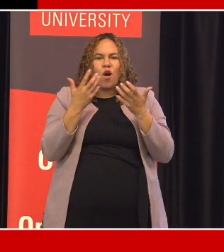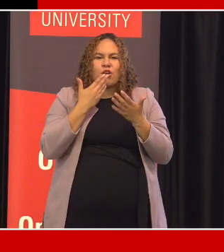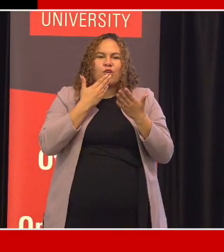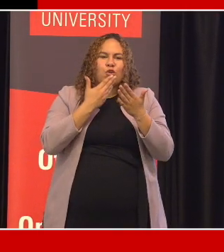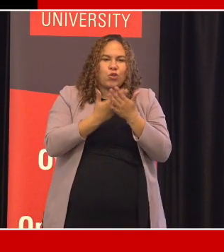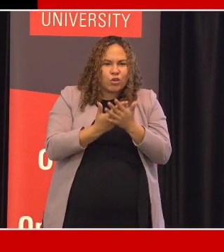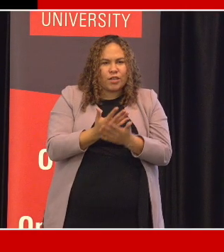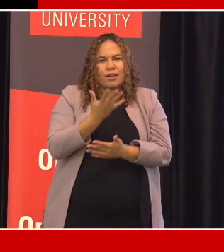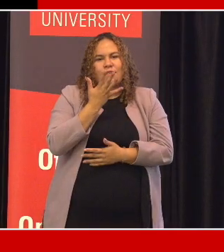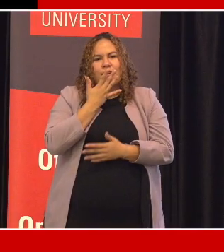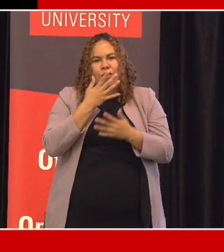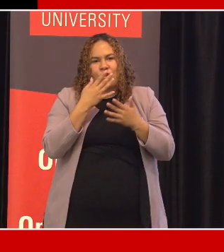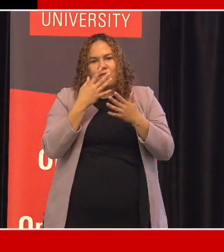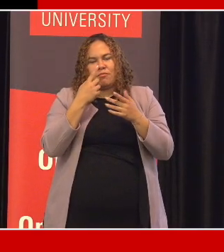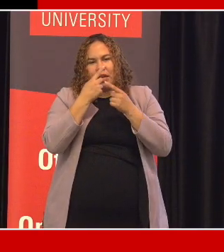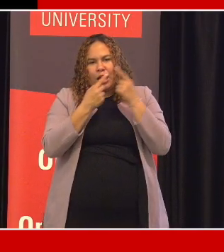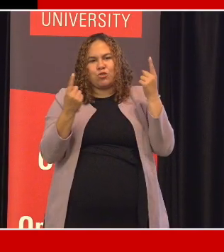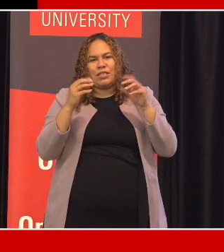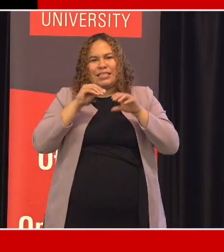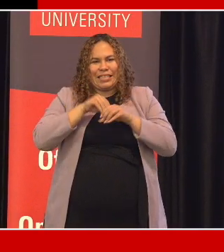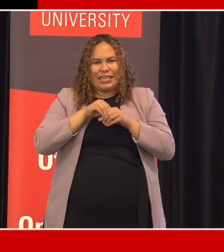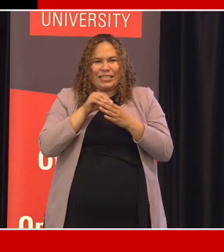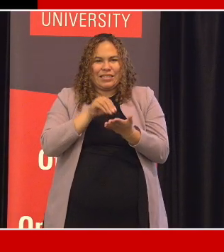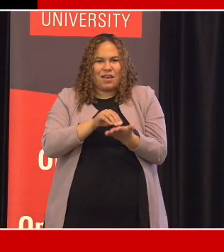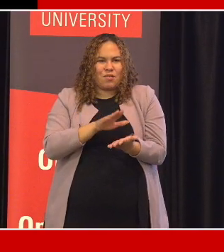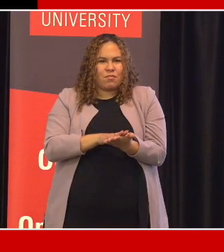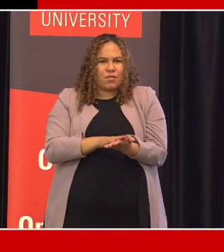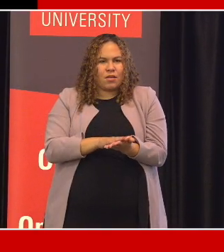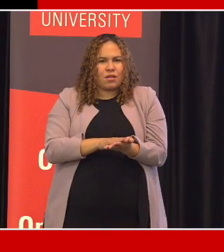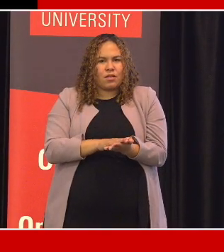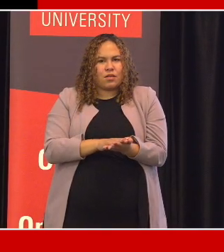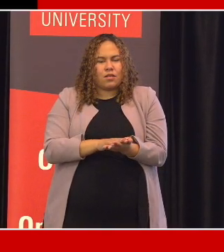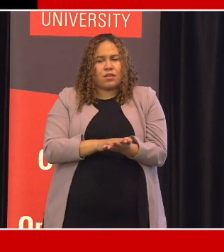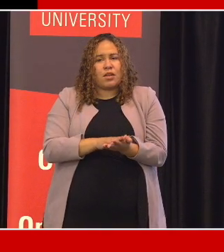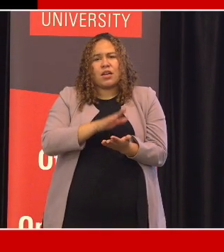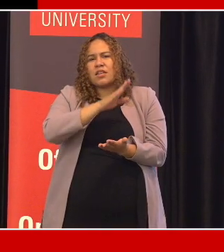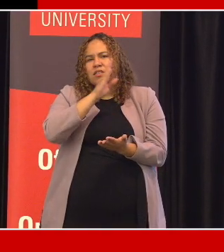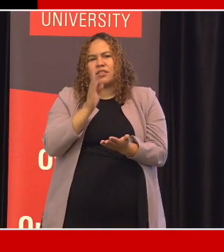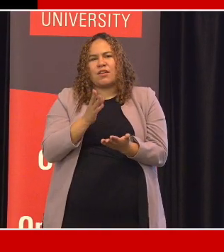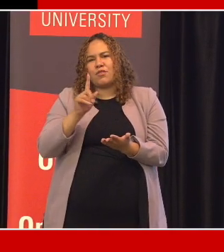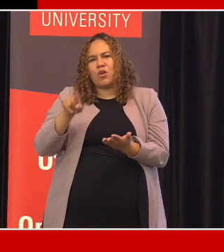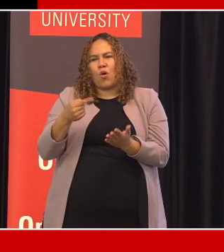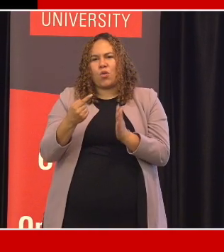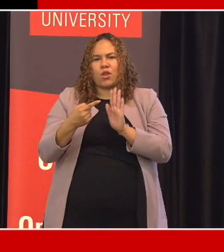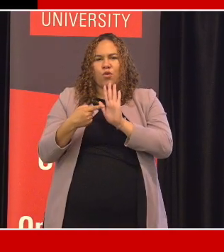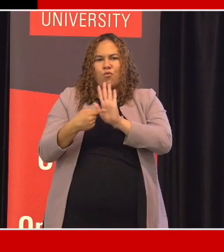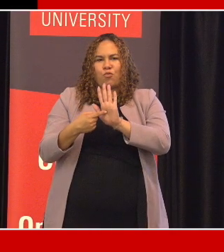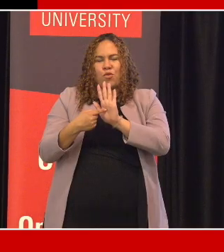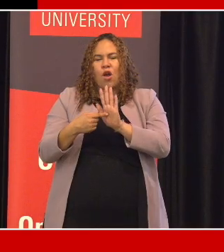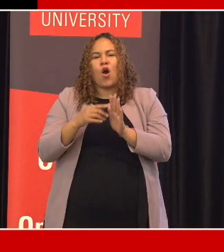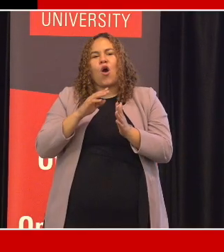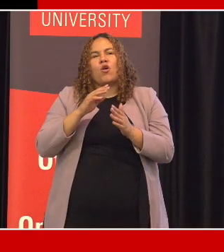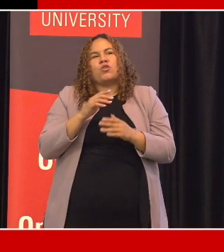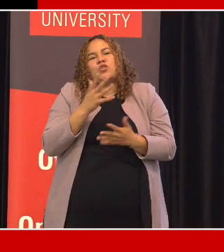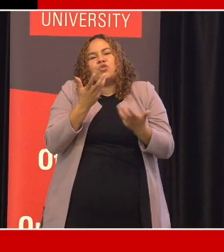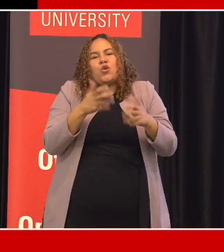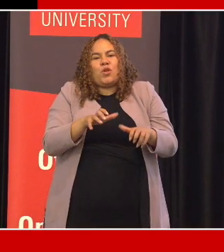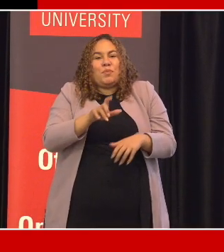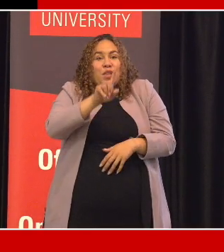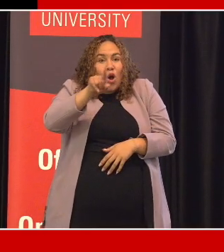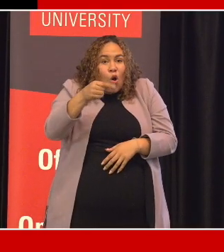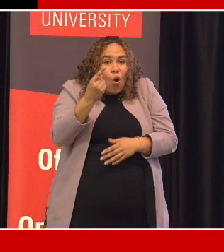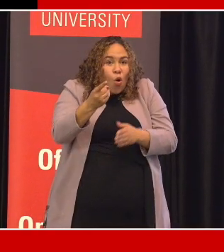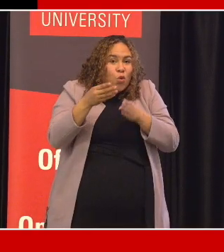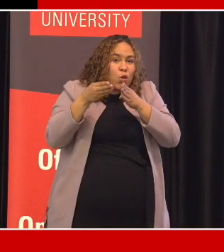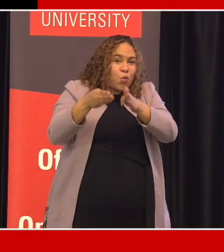color contrast in a document. It should never be the only means to represent something. I've caught a couple of trainings recently where they're